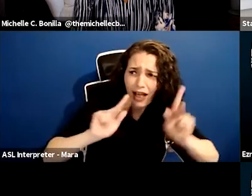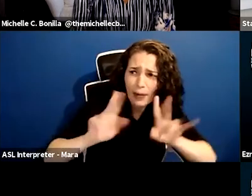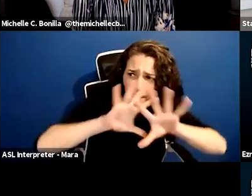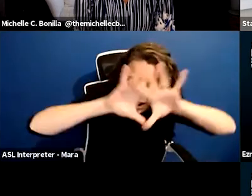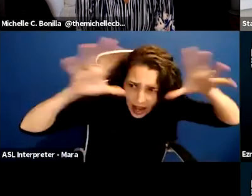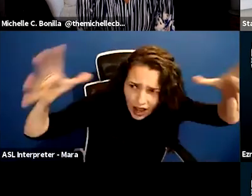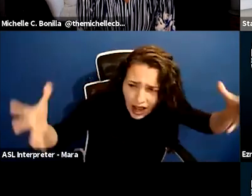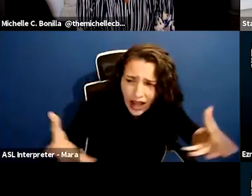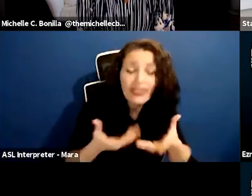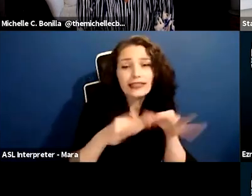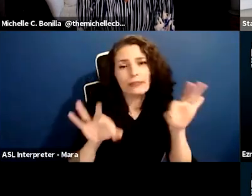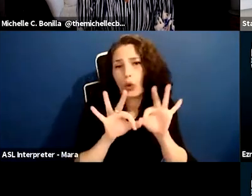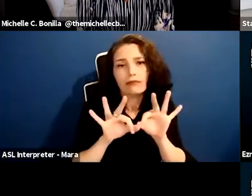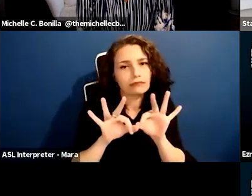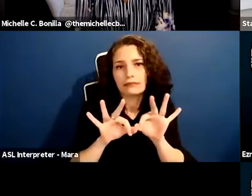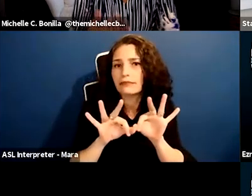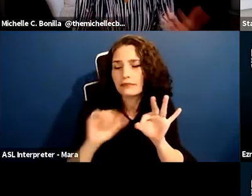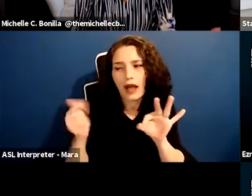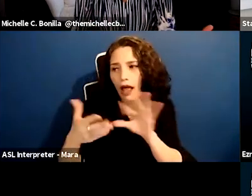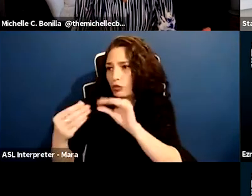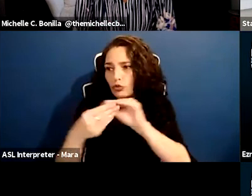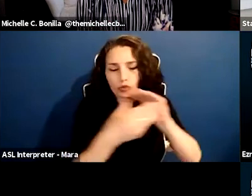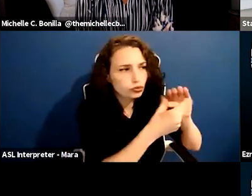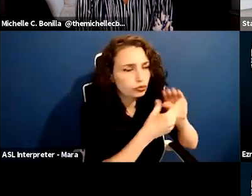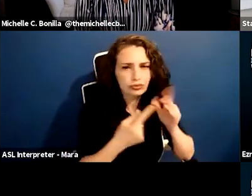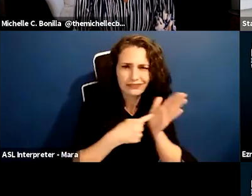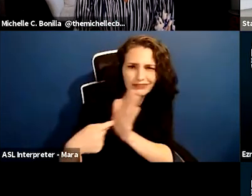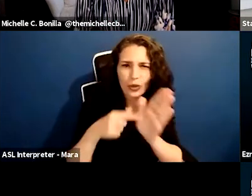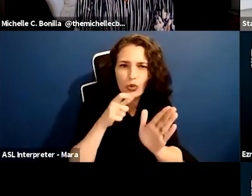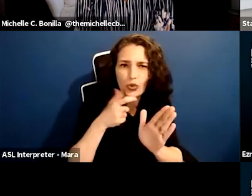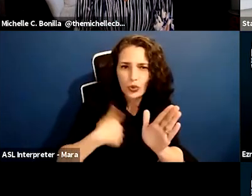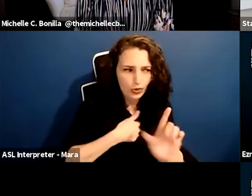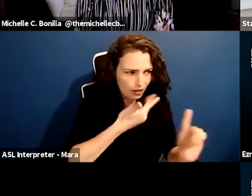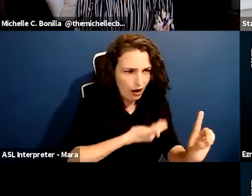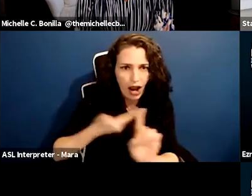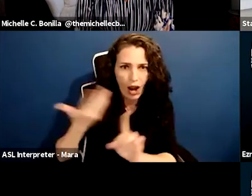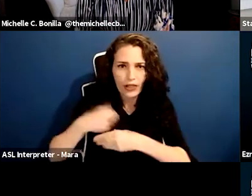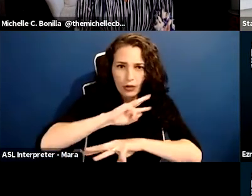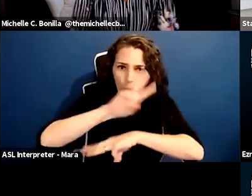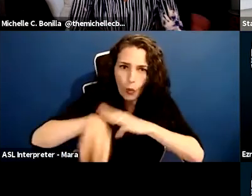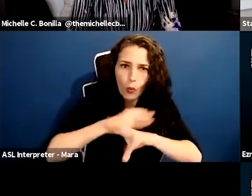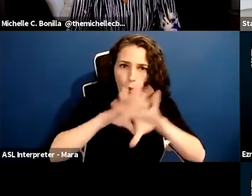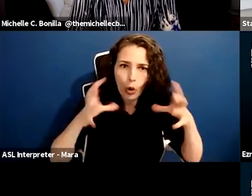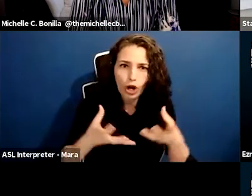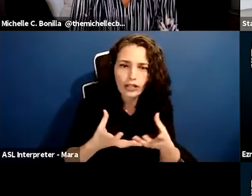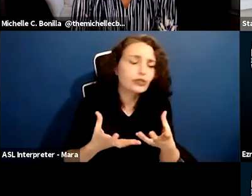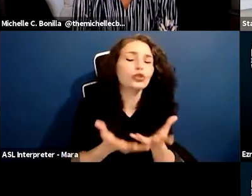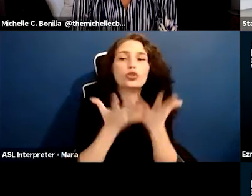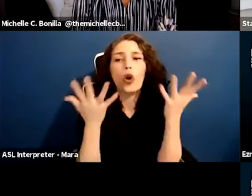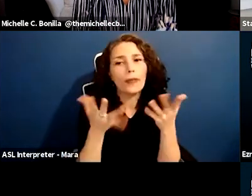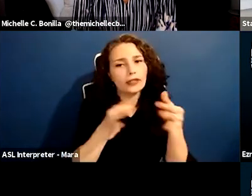as important as these other stories, simply as a reflection of who we are in this world. So there's still so much to say